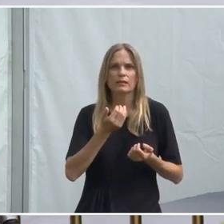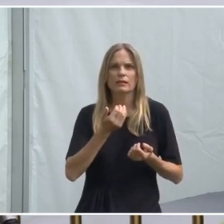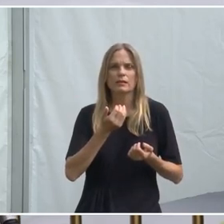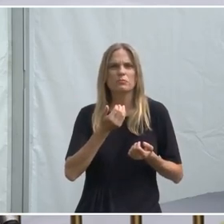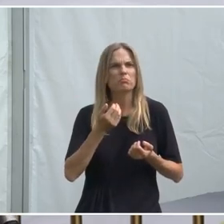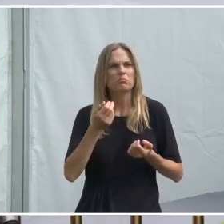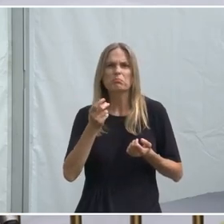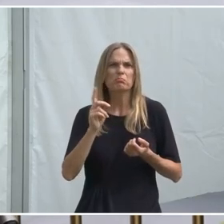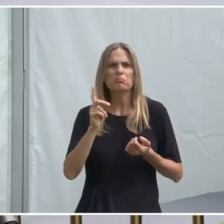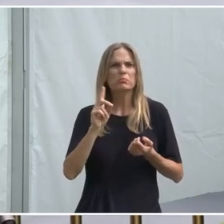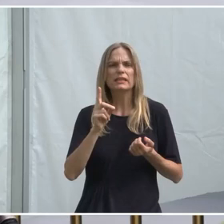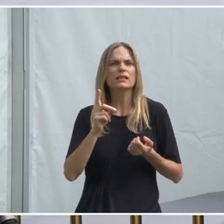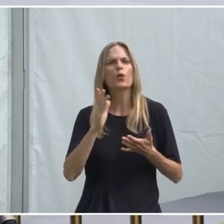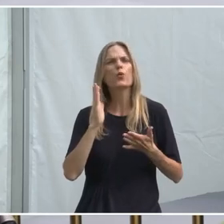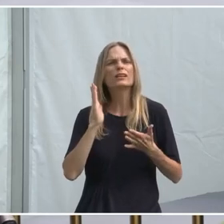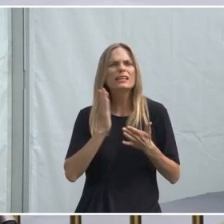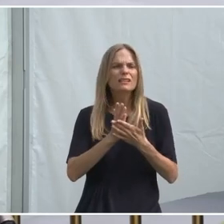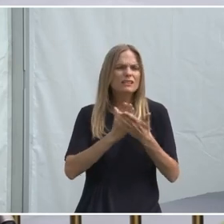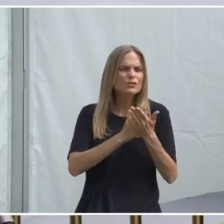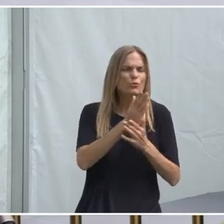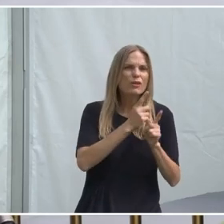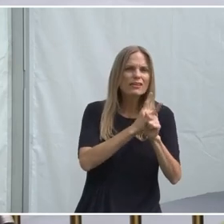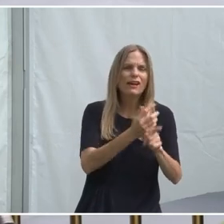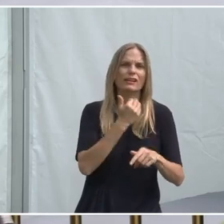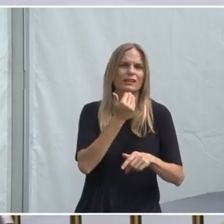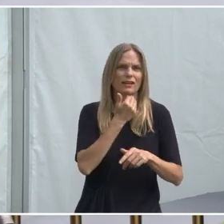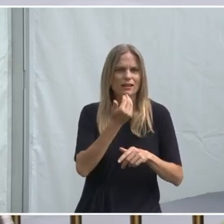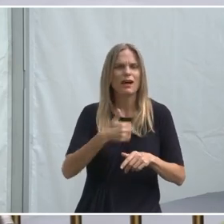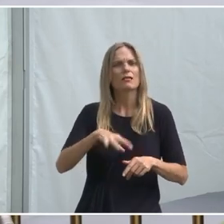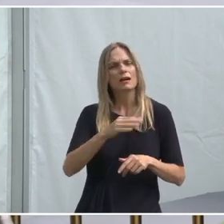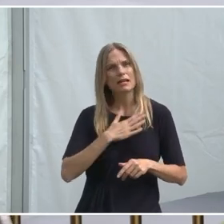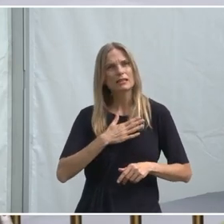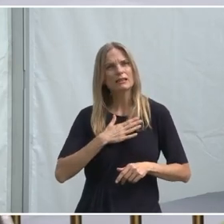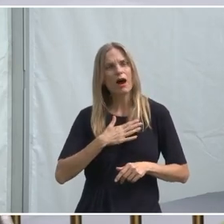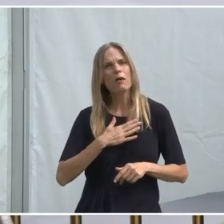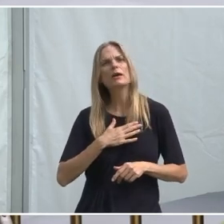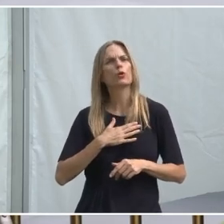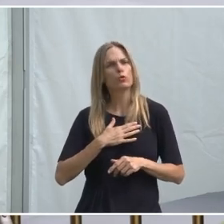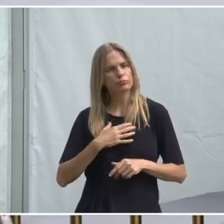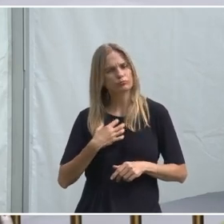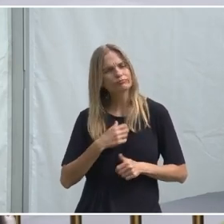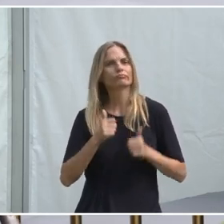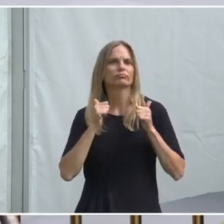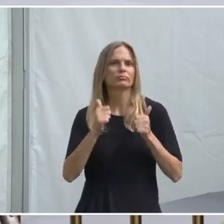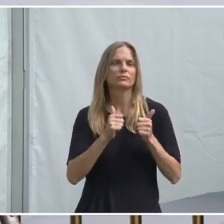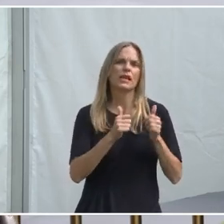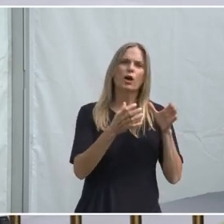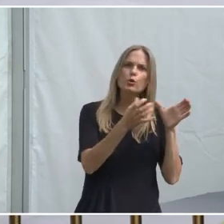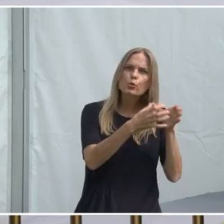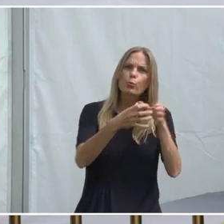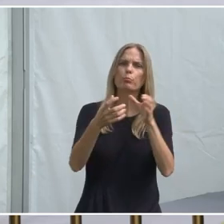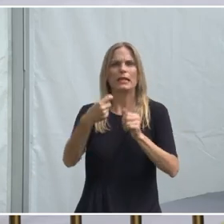algorithm and downscrolling, and we want to make and build good communities where we can